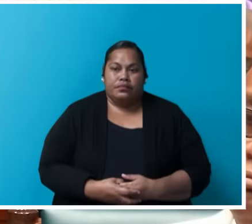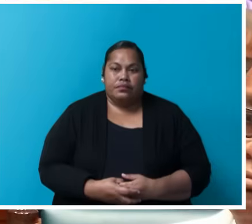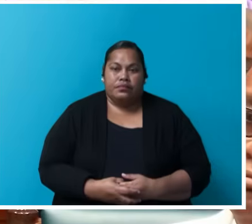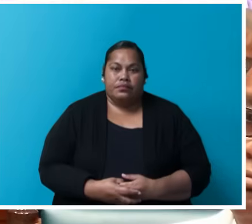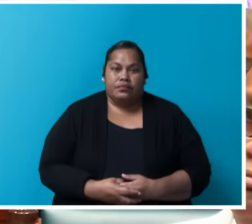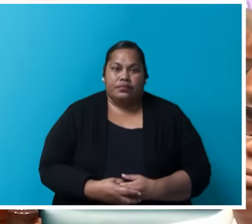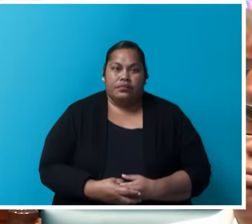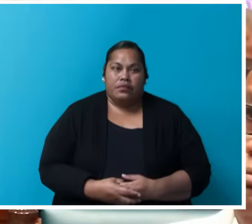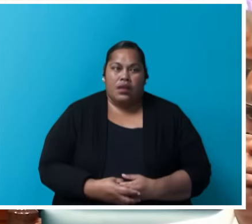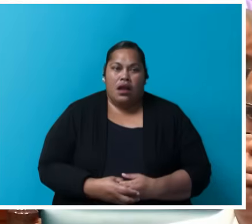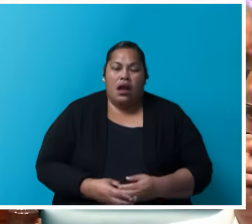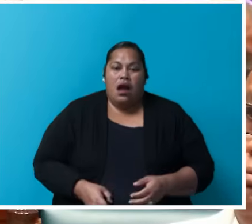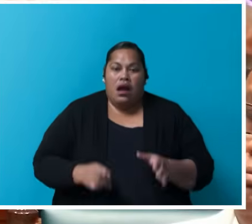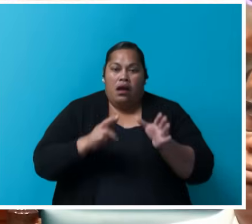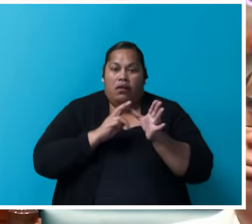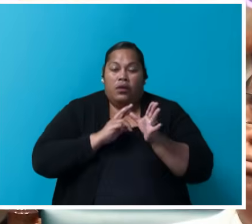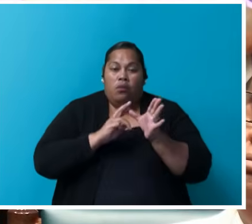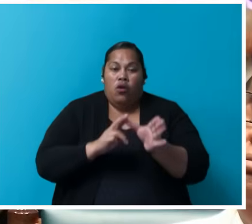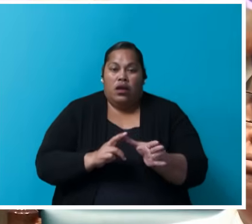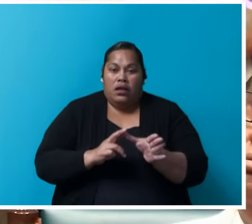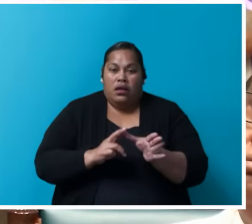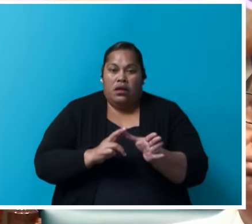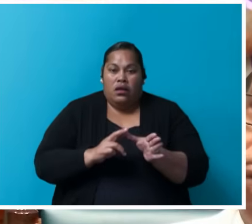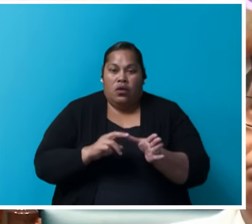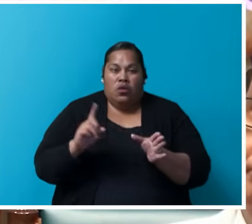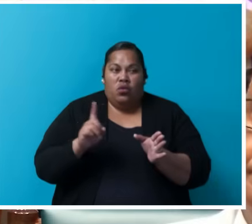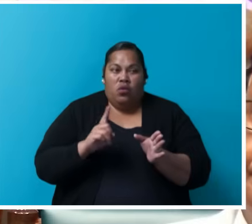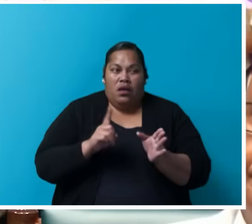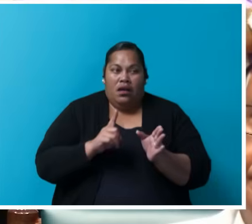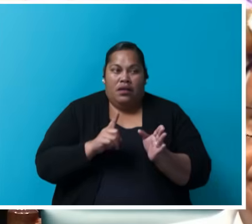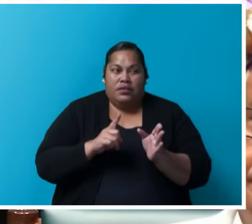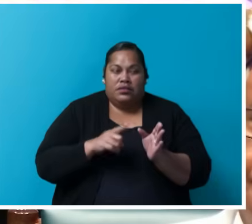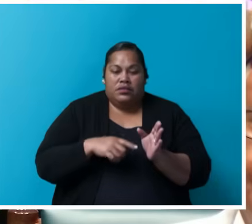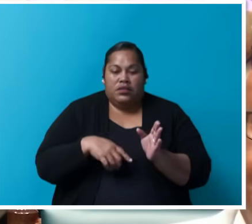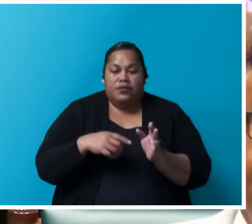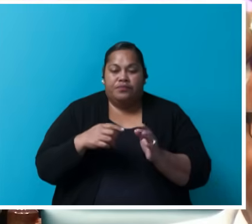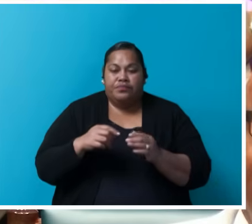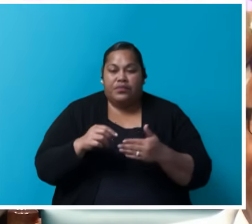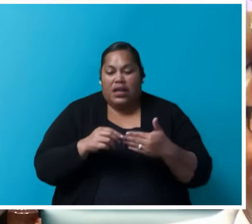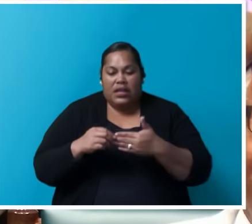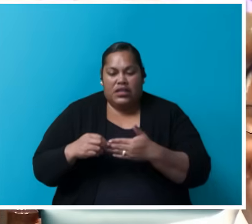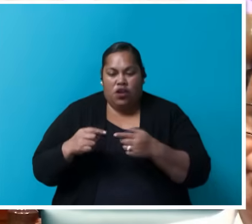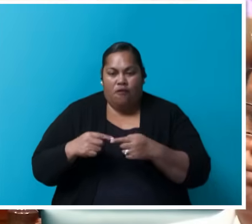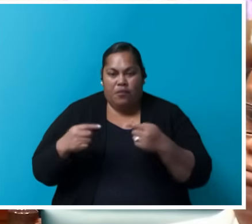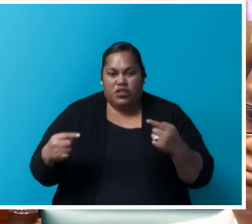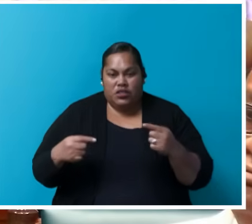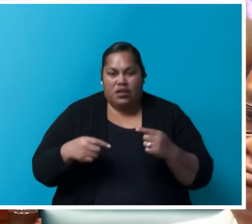responding to the description to the budget by the Honourable Leader of the Opposition.